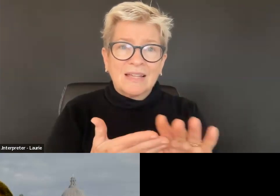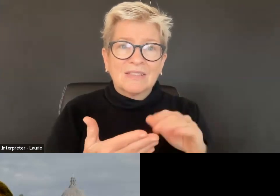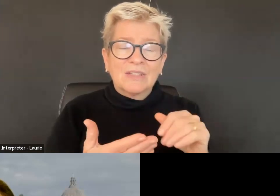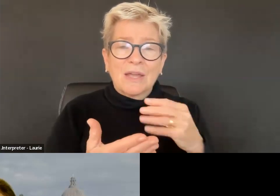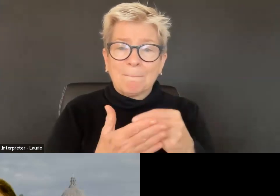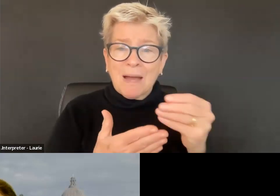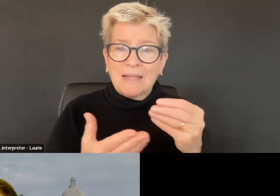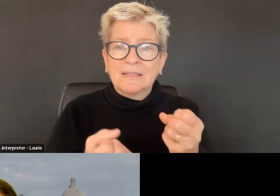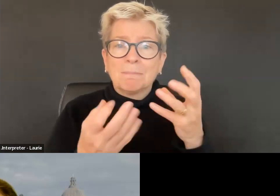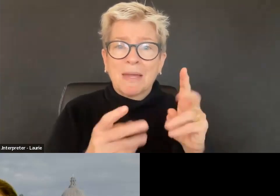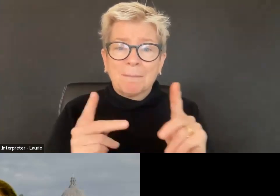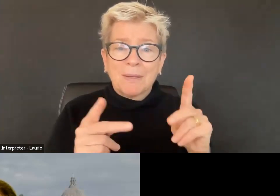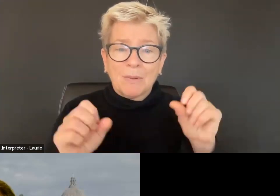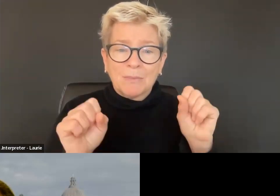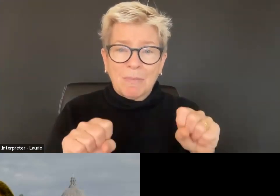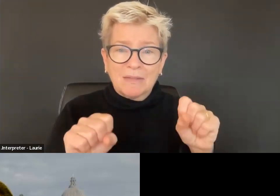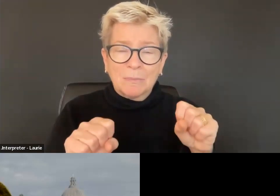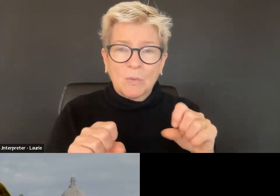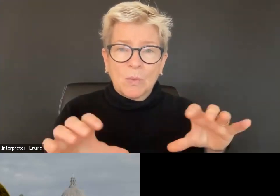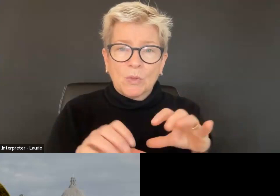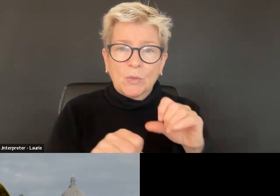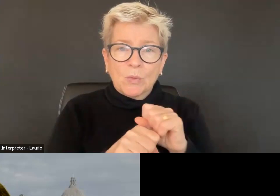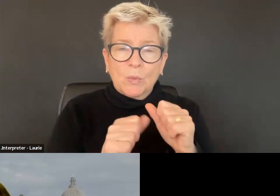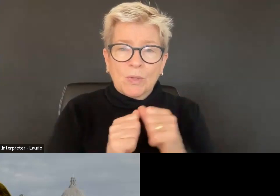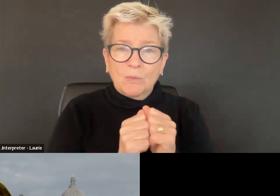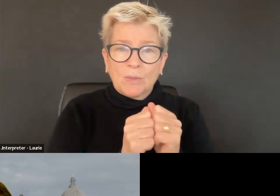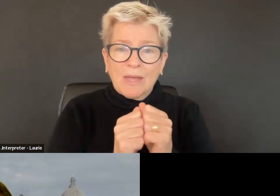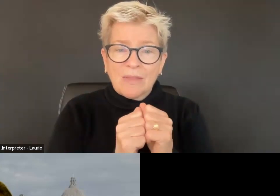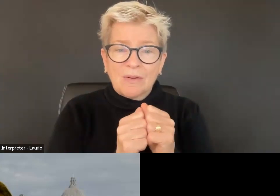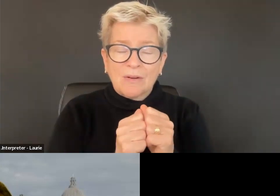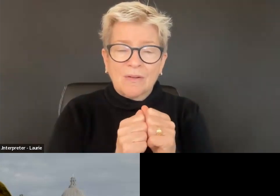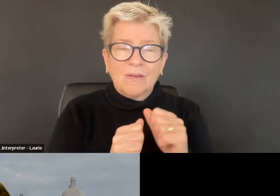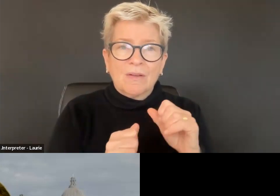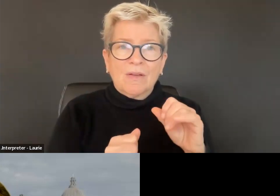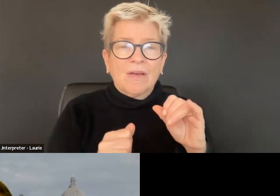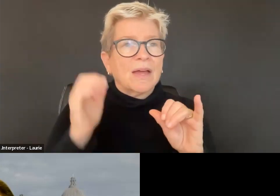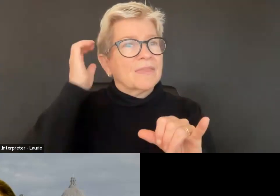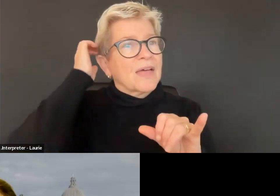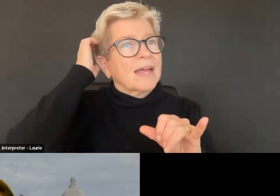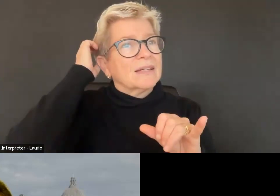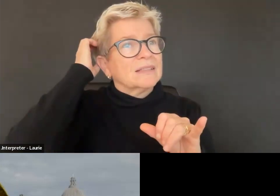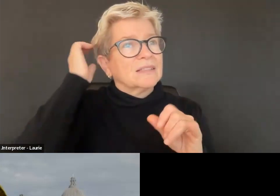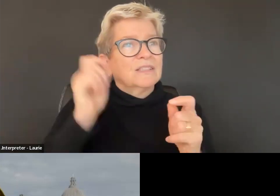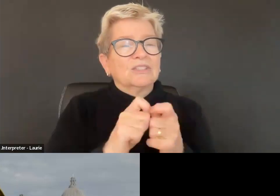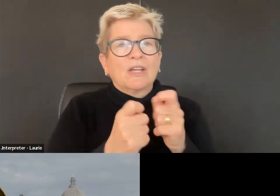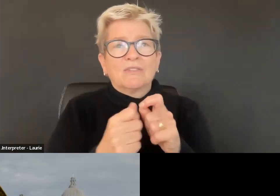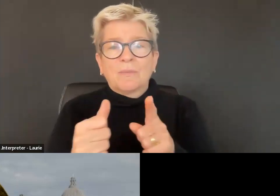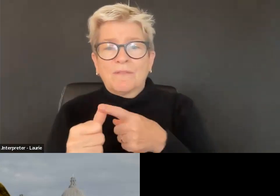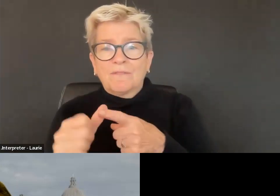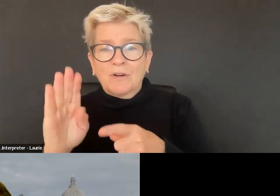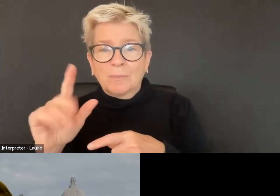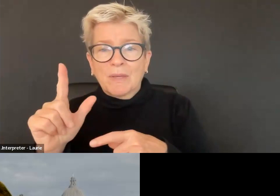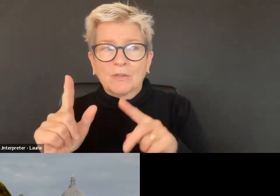as possible as we do this work together. And that change from the first bill to the second